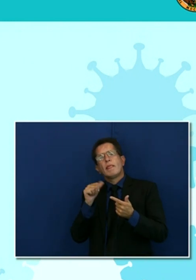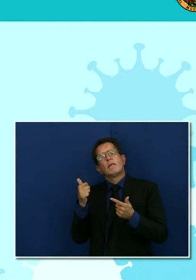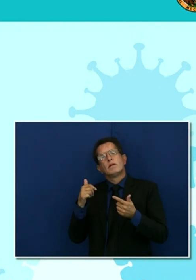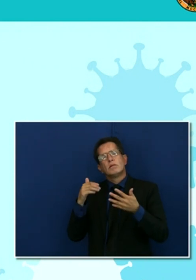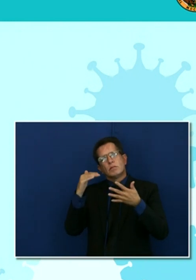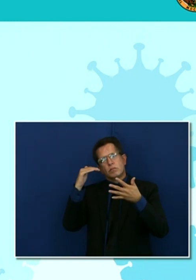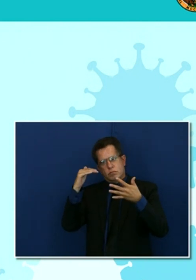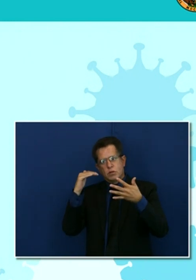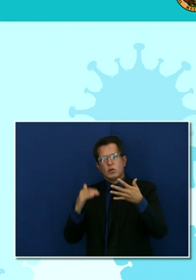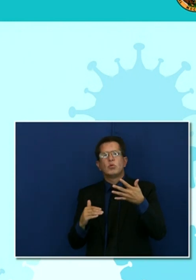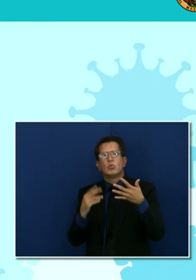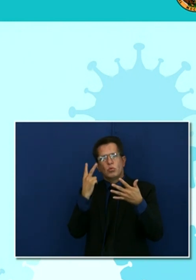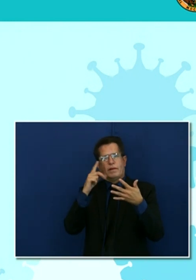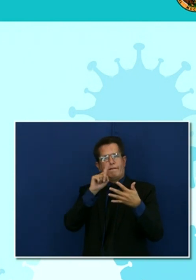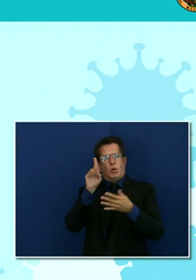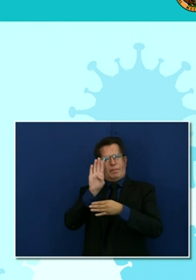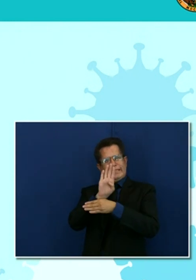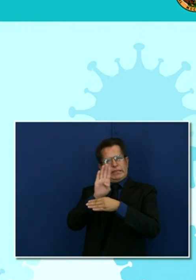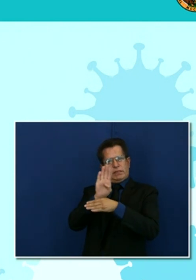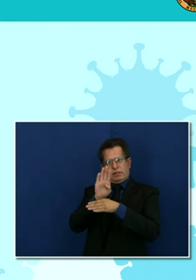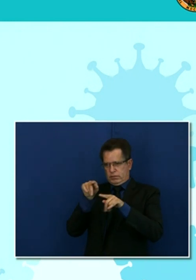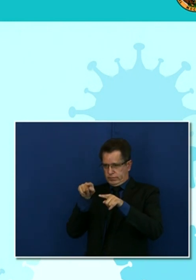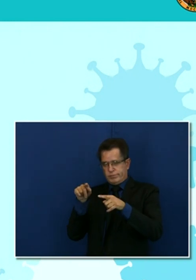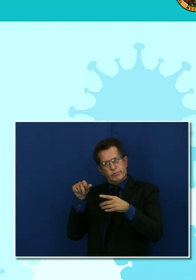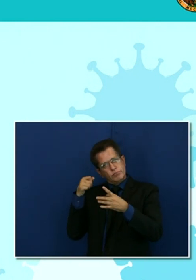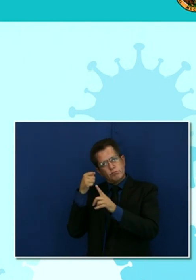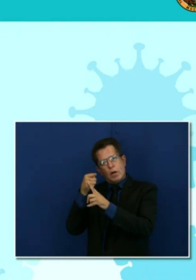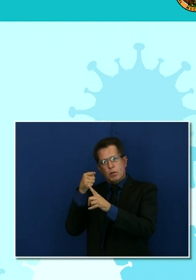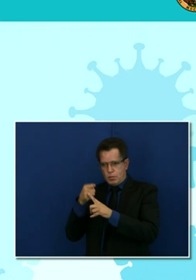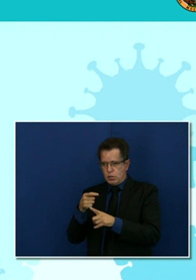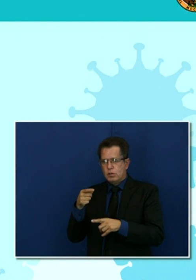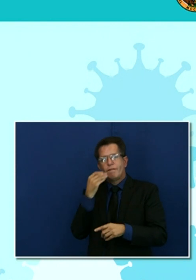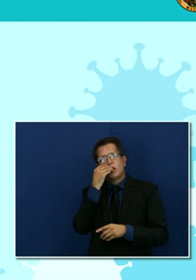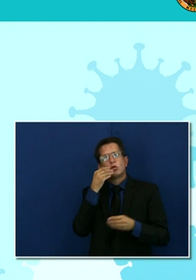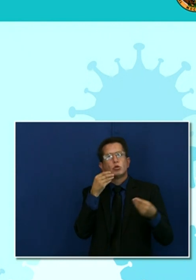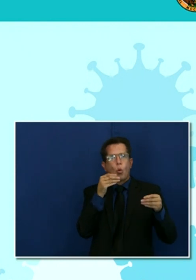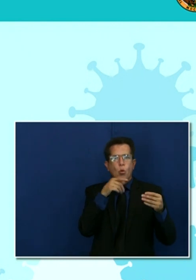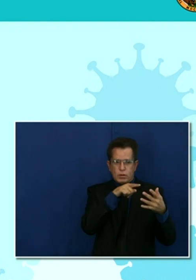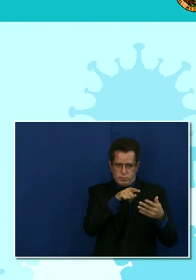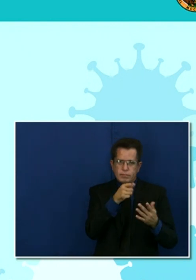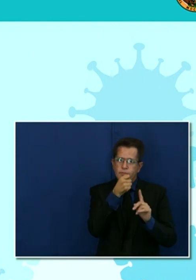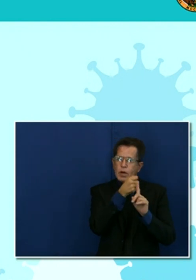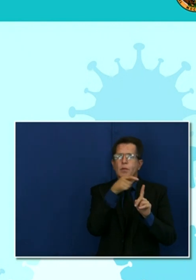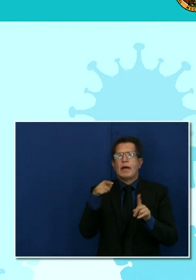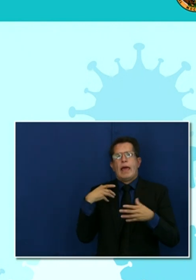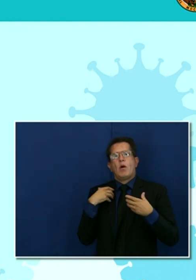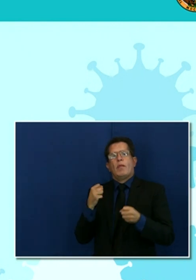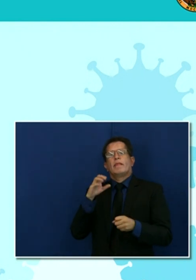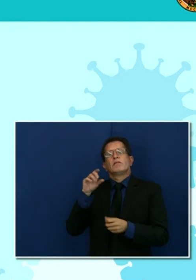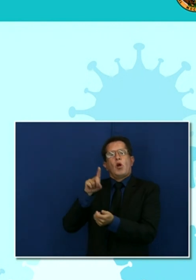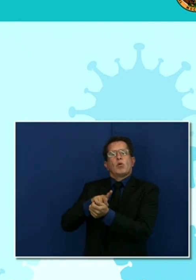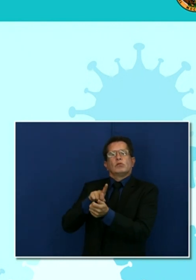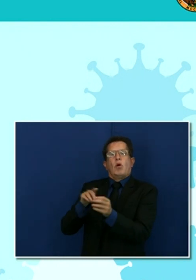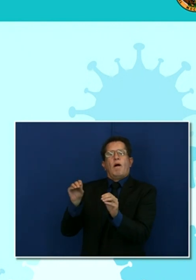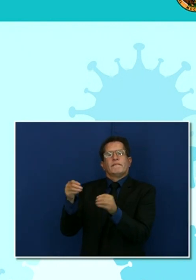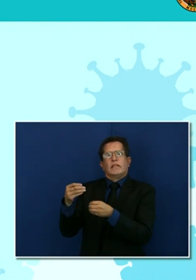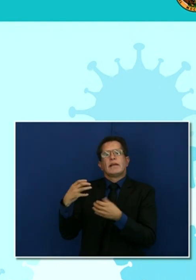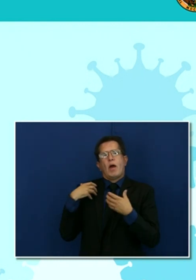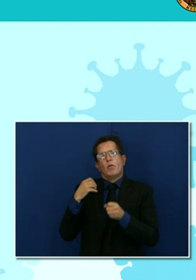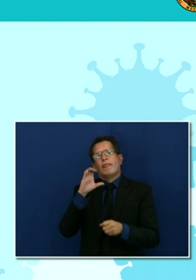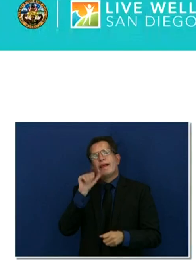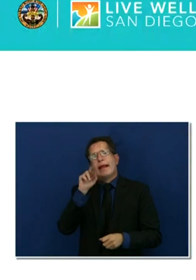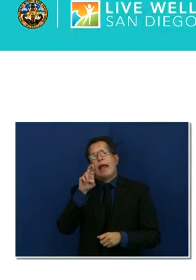in 2 different businesses, 1 in a grocery store, and 1 in the healthcare setting. Now, moving to